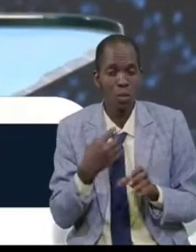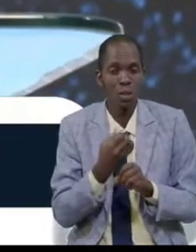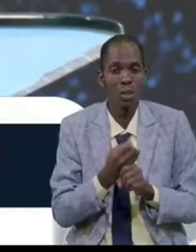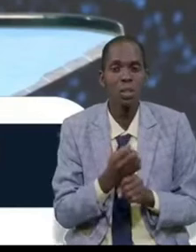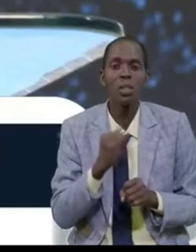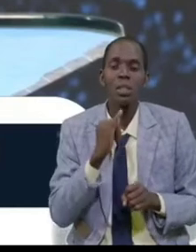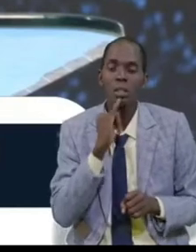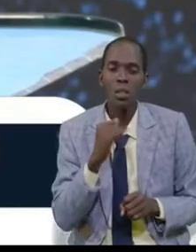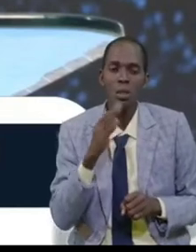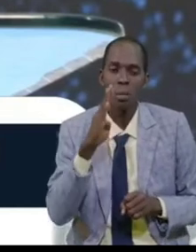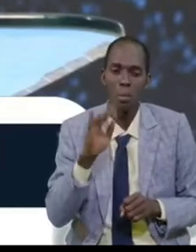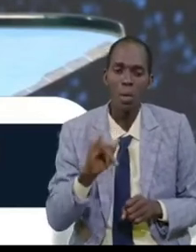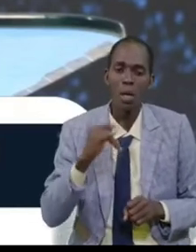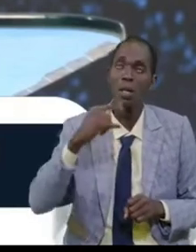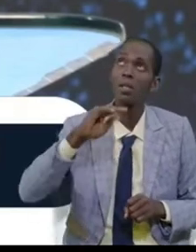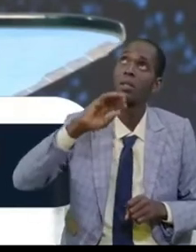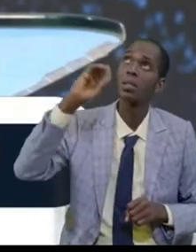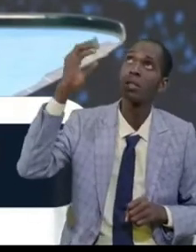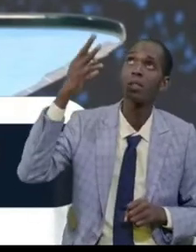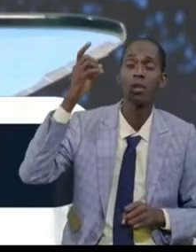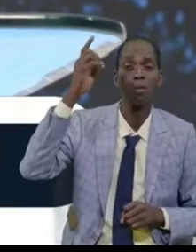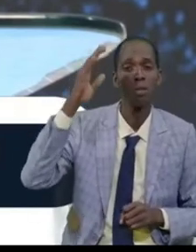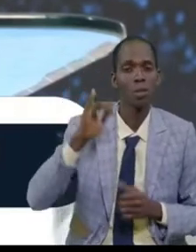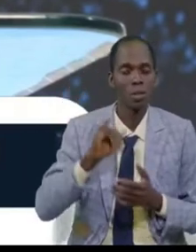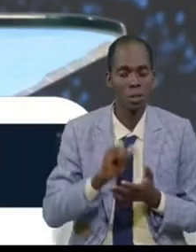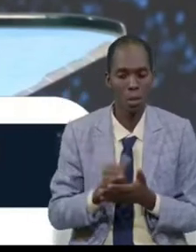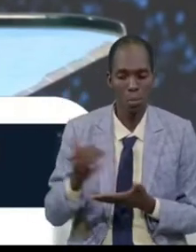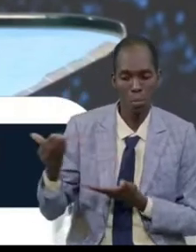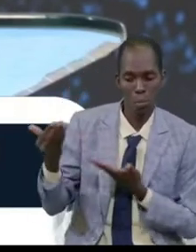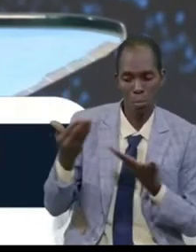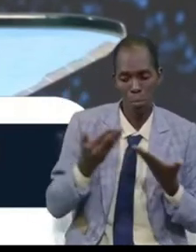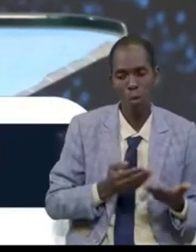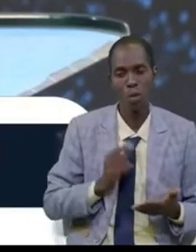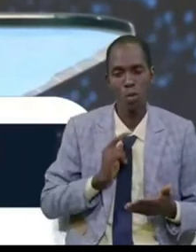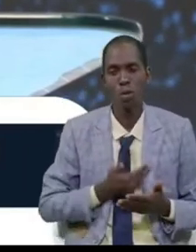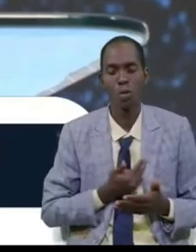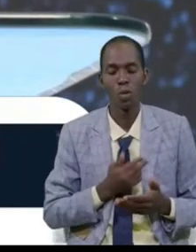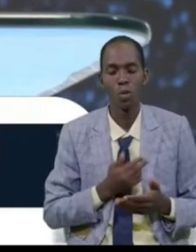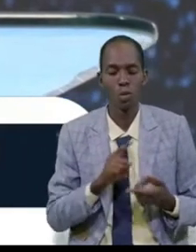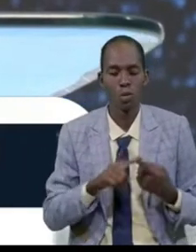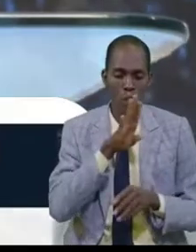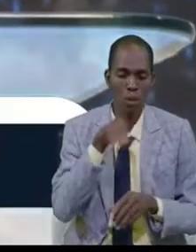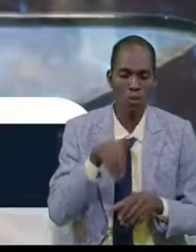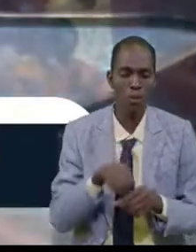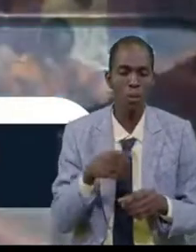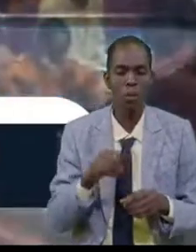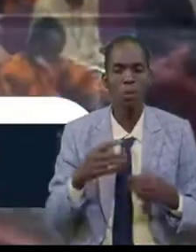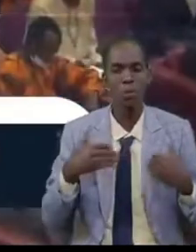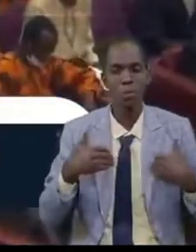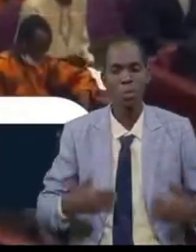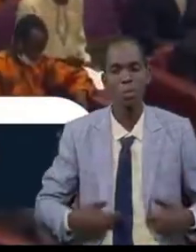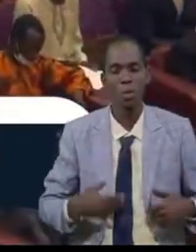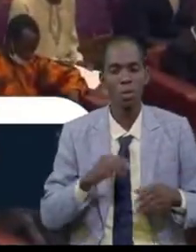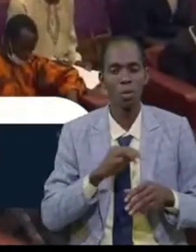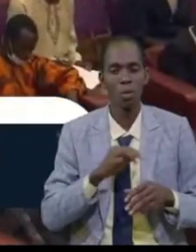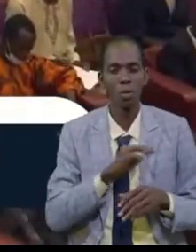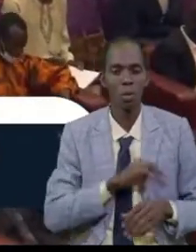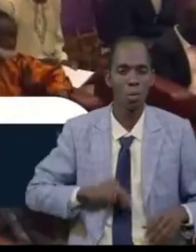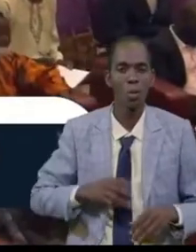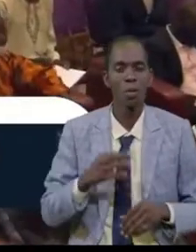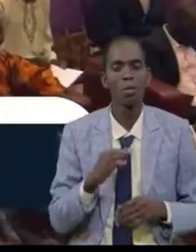us, integrates us into the body to become members of the body of Christ. Number one